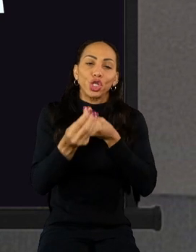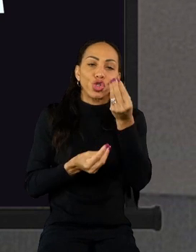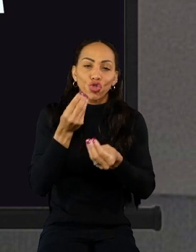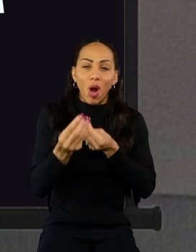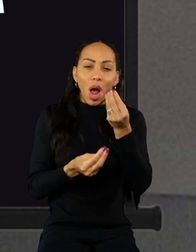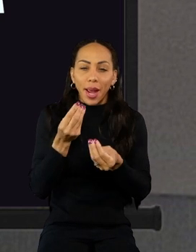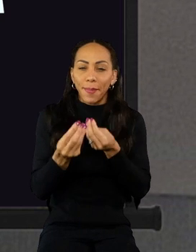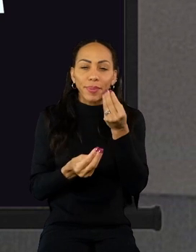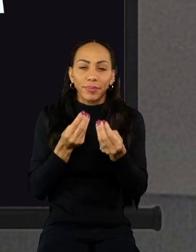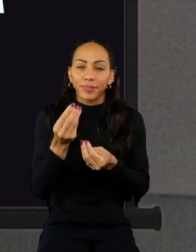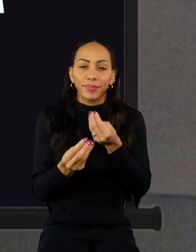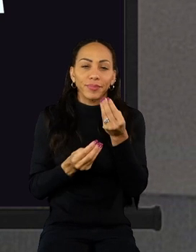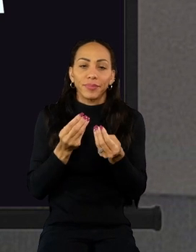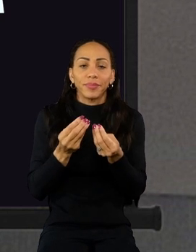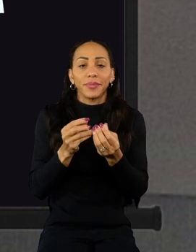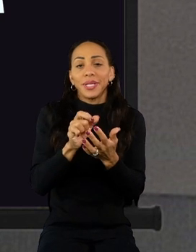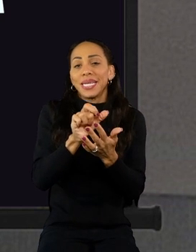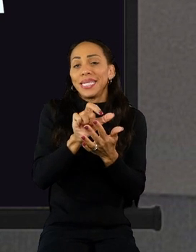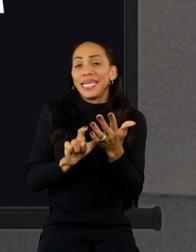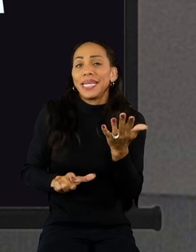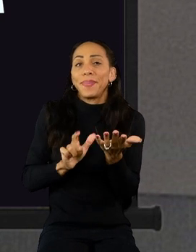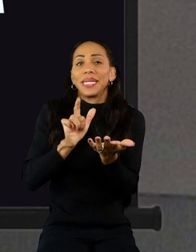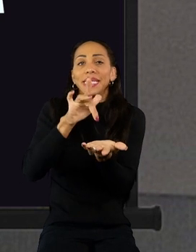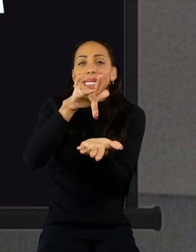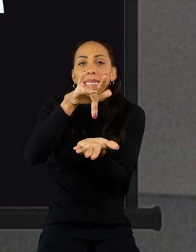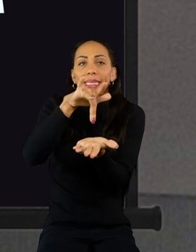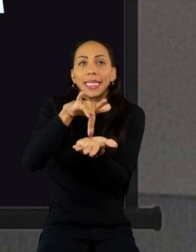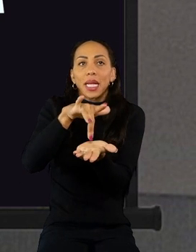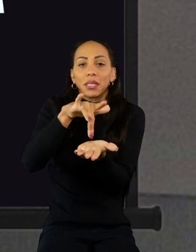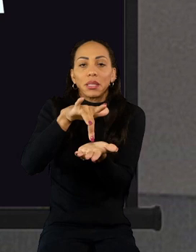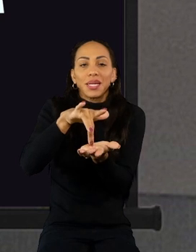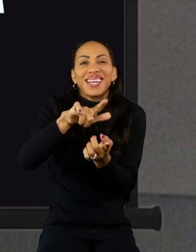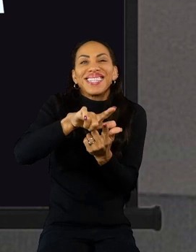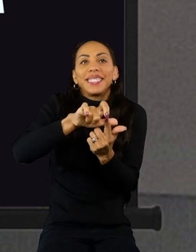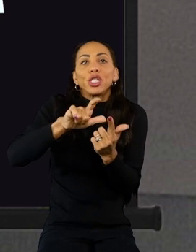of, my way that I like to describe it is that it is a